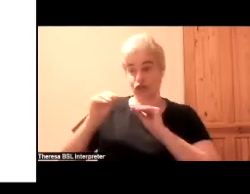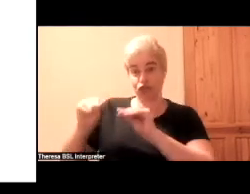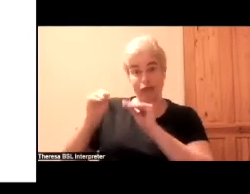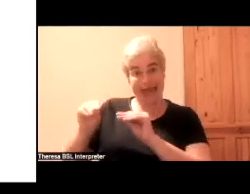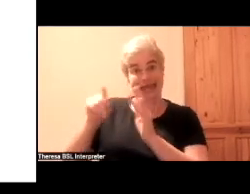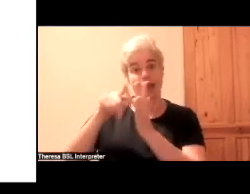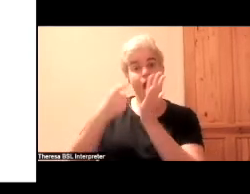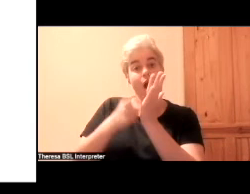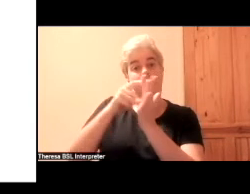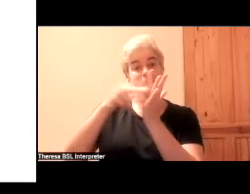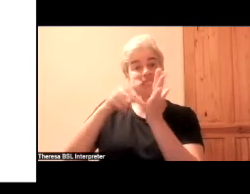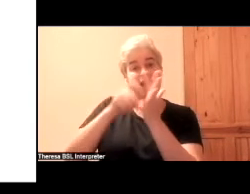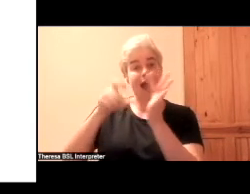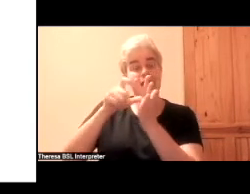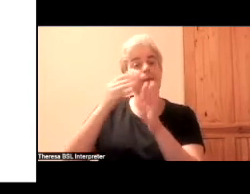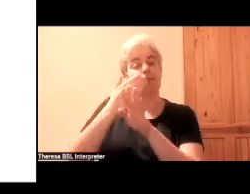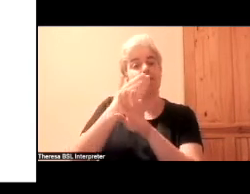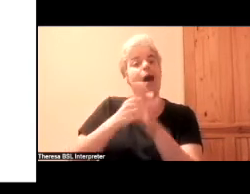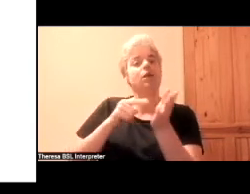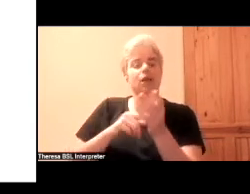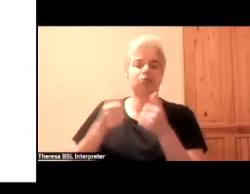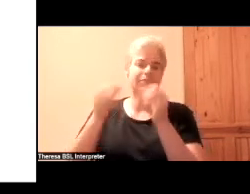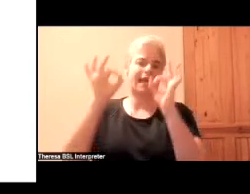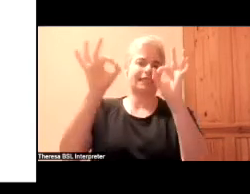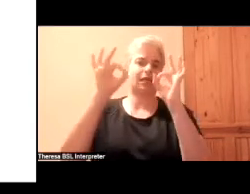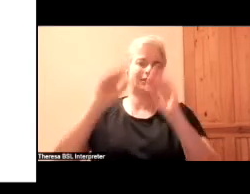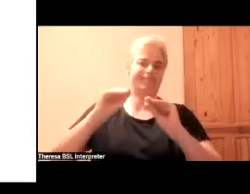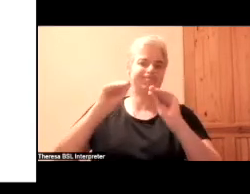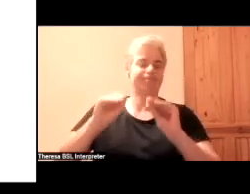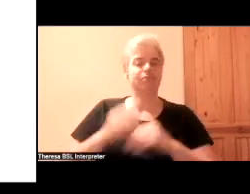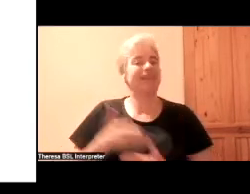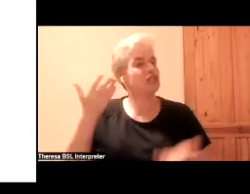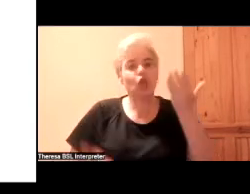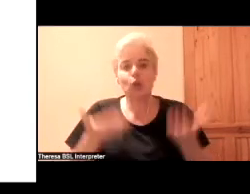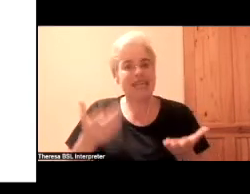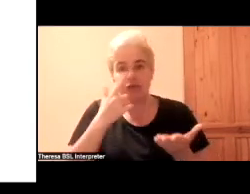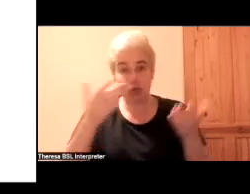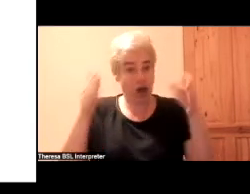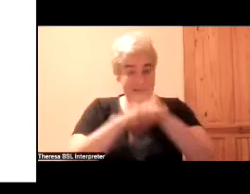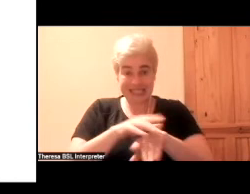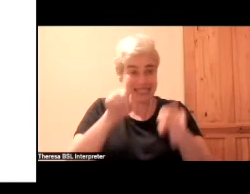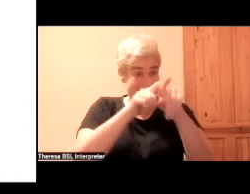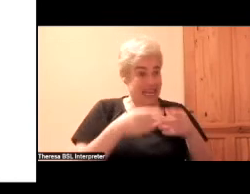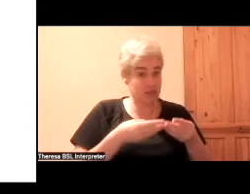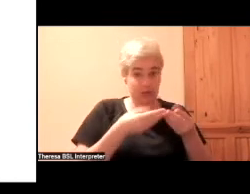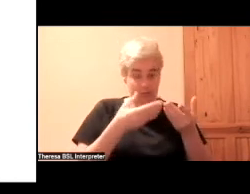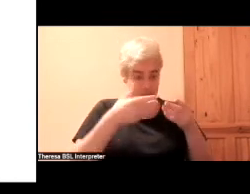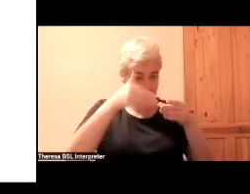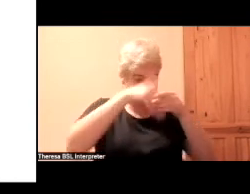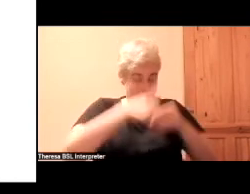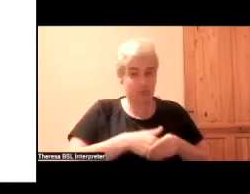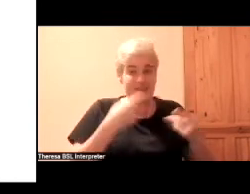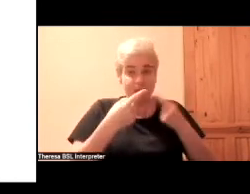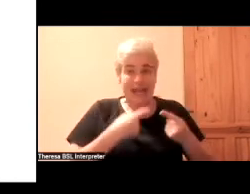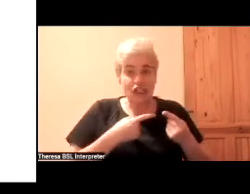ordinands part-time are excellent, but there is no doubt you cannot cover the same amount of material in less